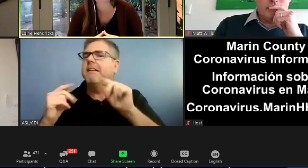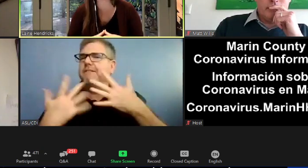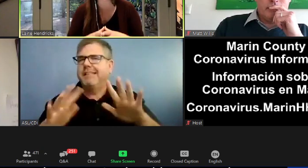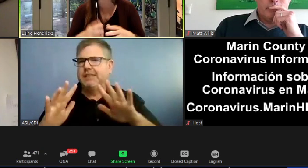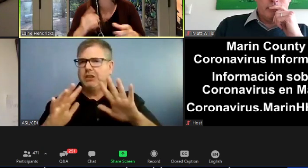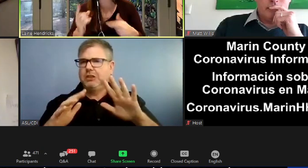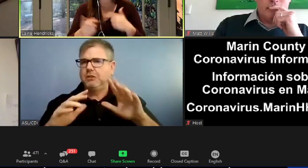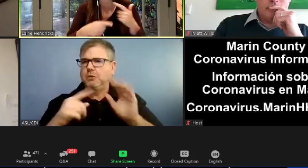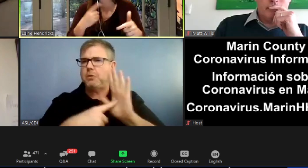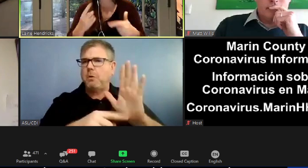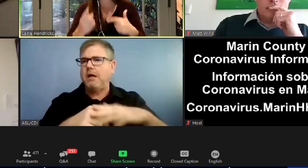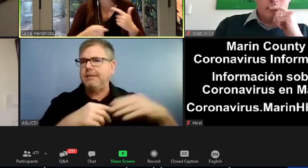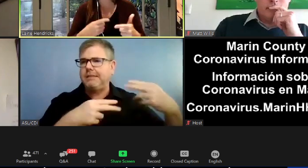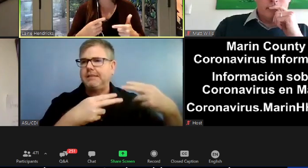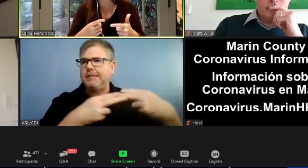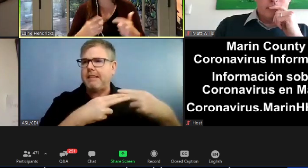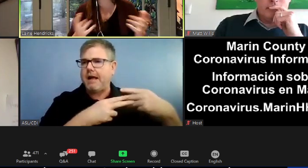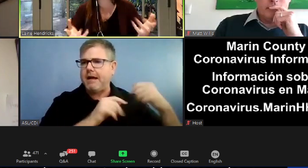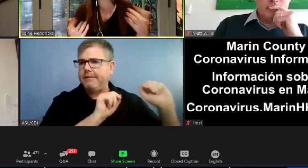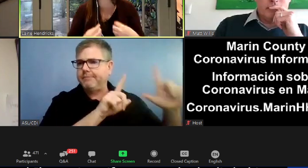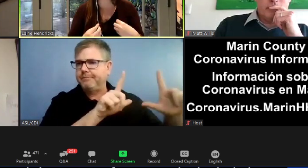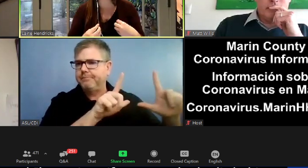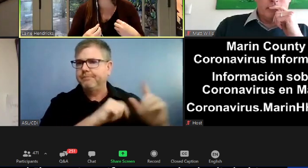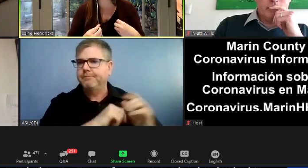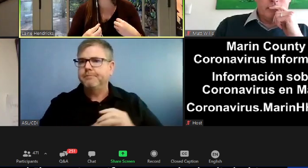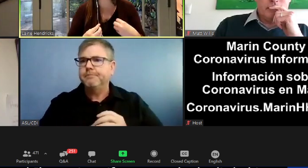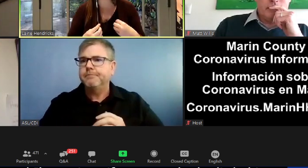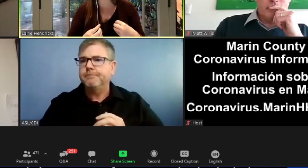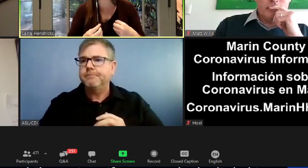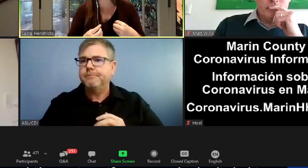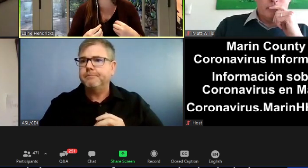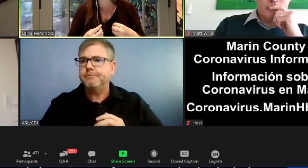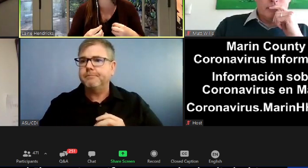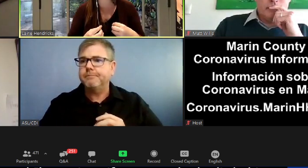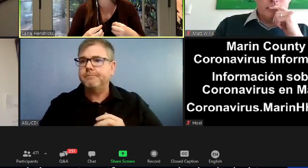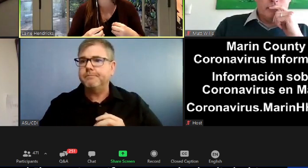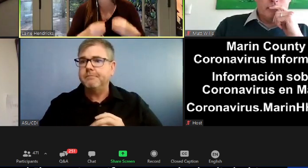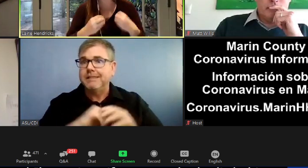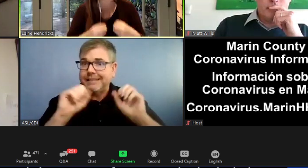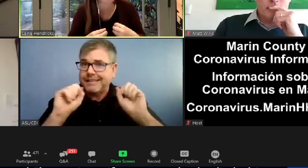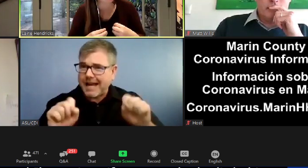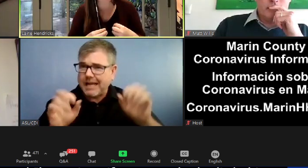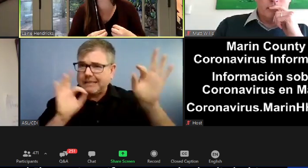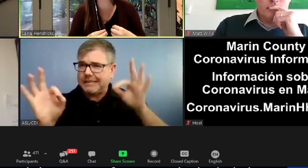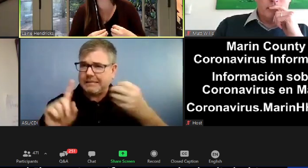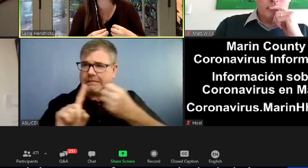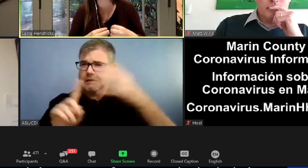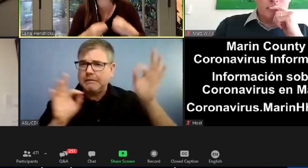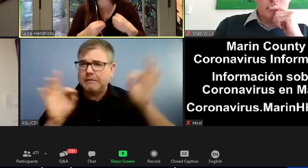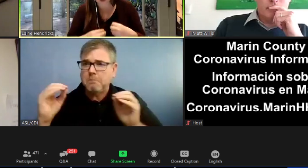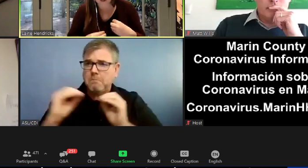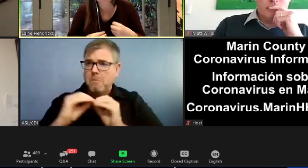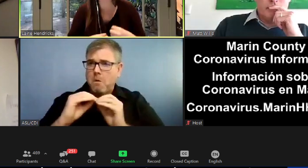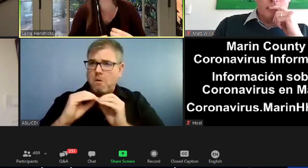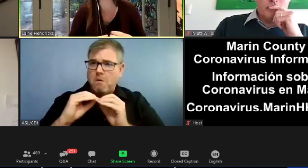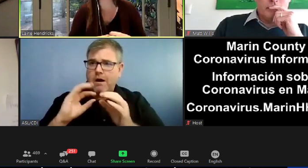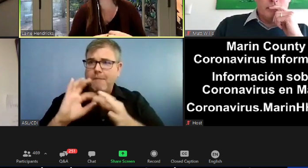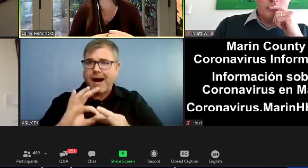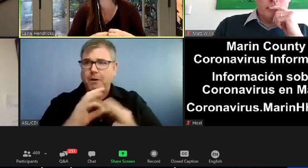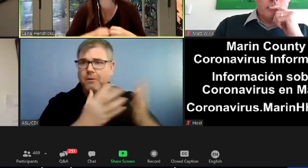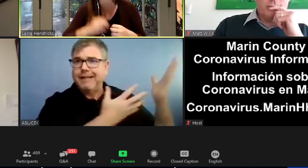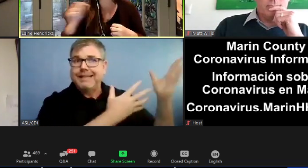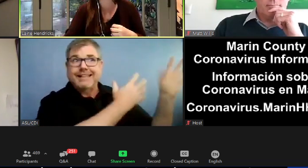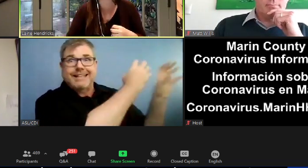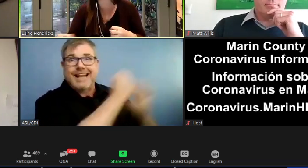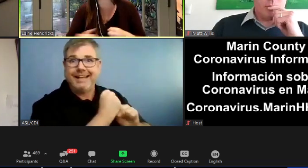more light on what that process is. When we receive the doses, what happens to them? How long do we have